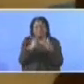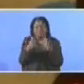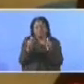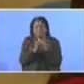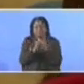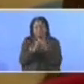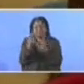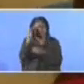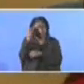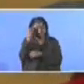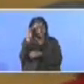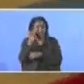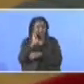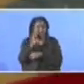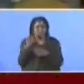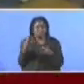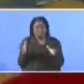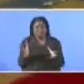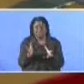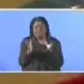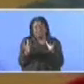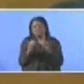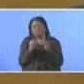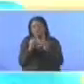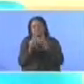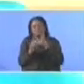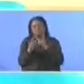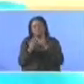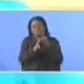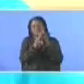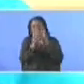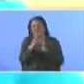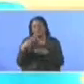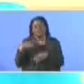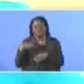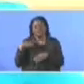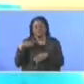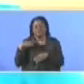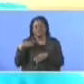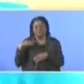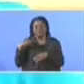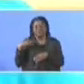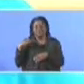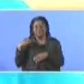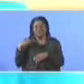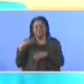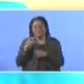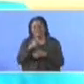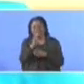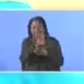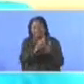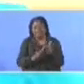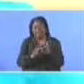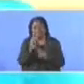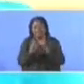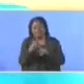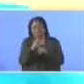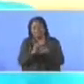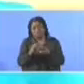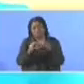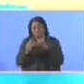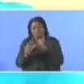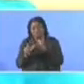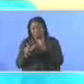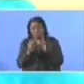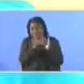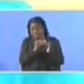encourages more persons to become volunteers. Other artists, other people from the community, individuals that are willing to sponsor